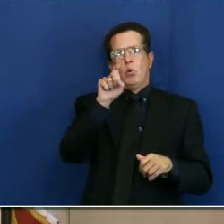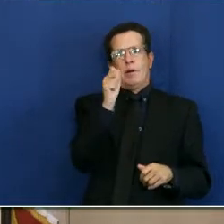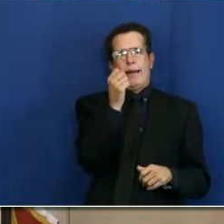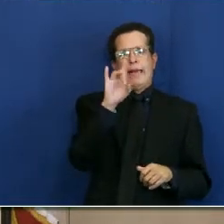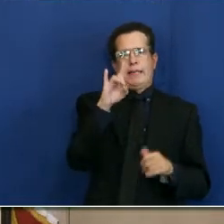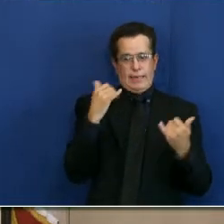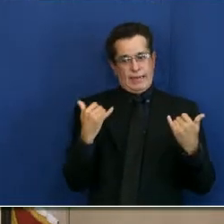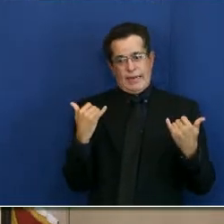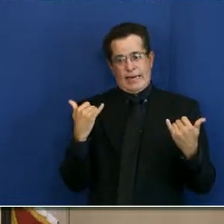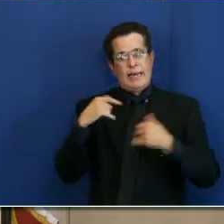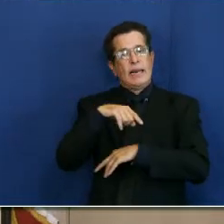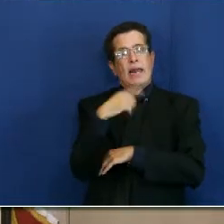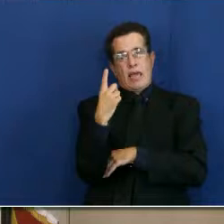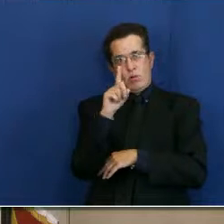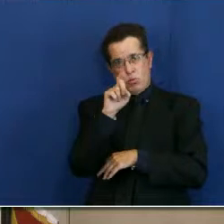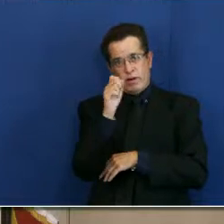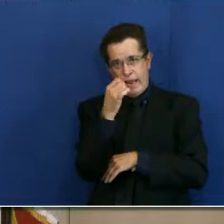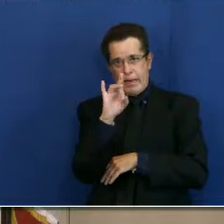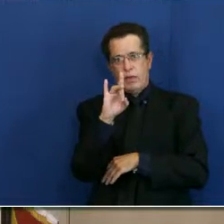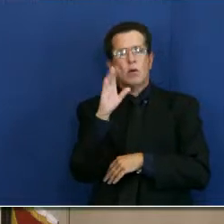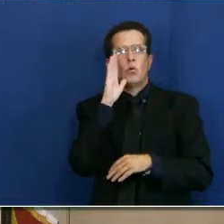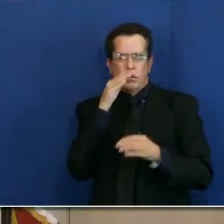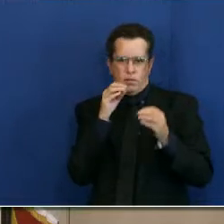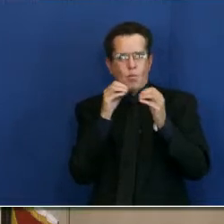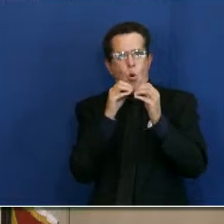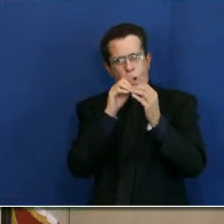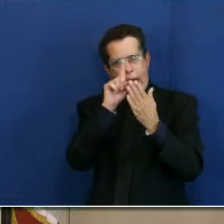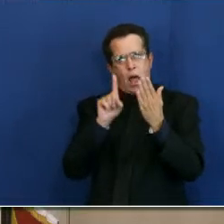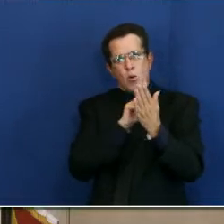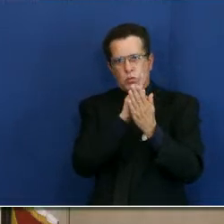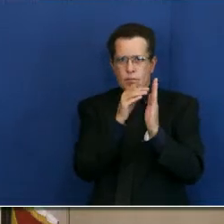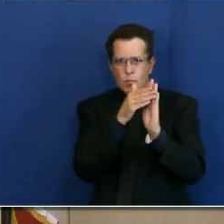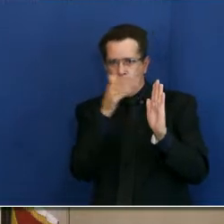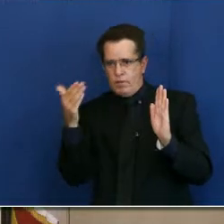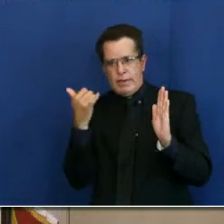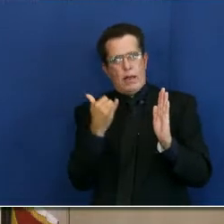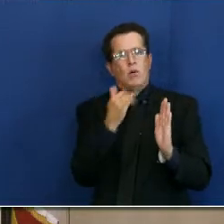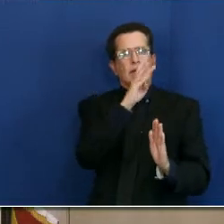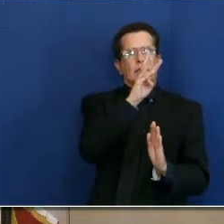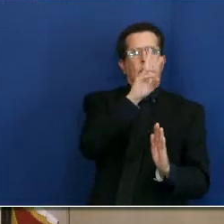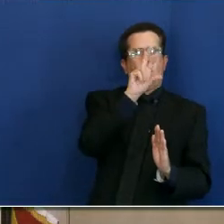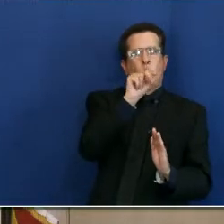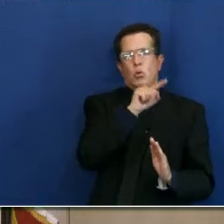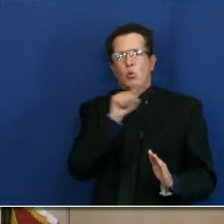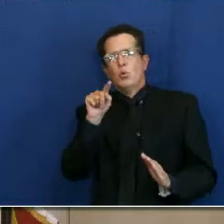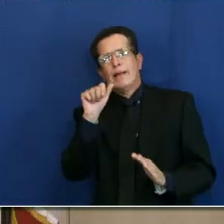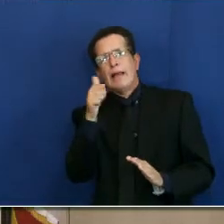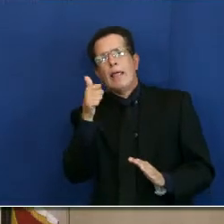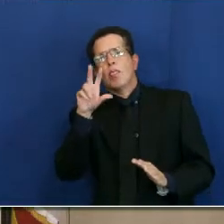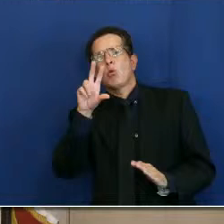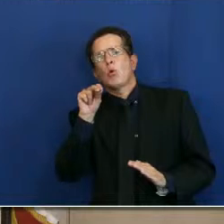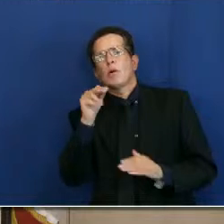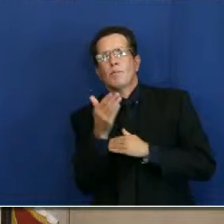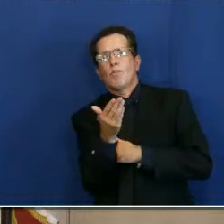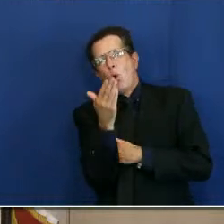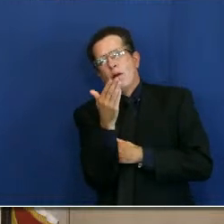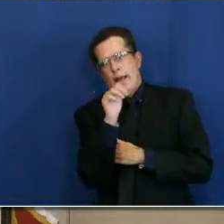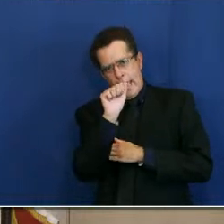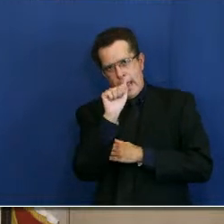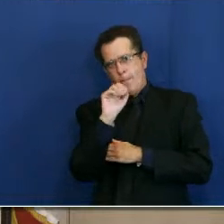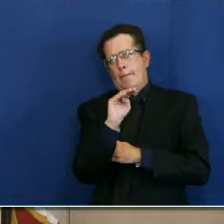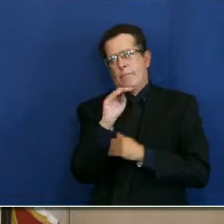118 today. We are going to extend the hours of operation. Right now it's from 6:30 till 10:30 a.m.